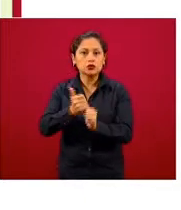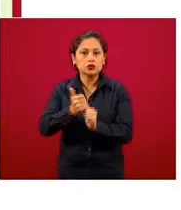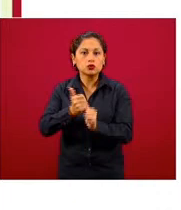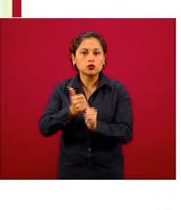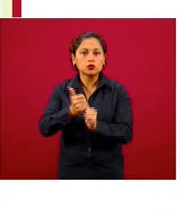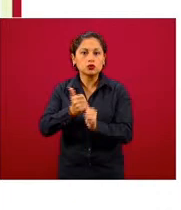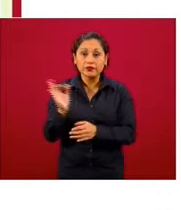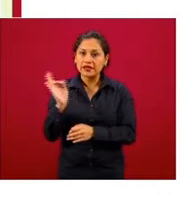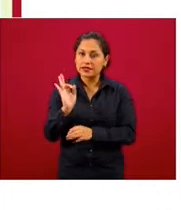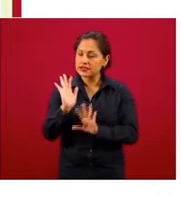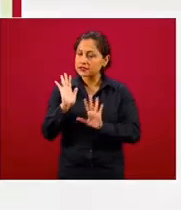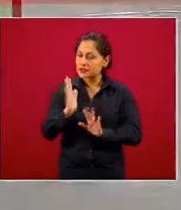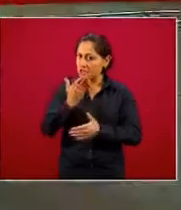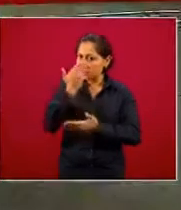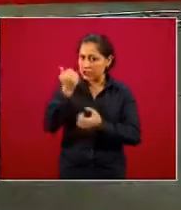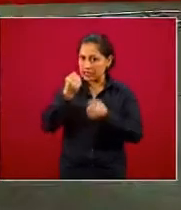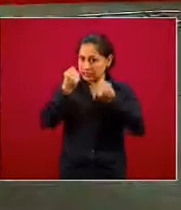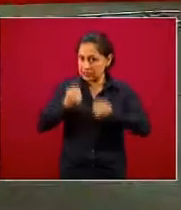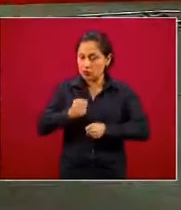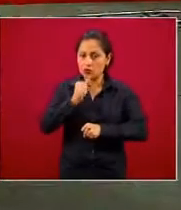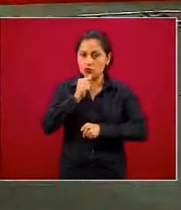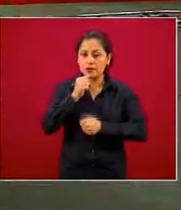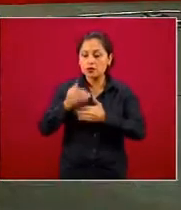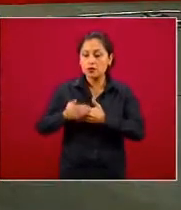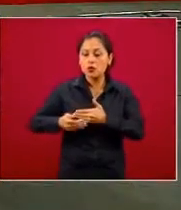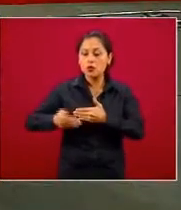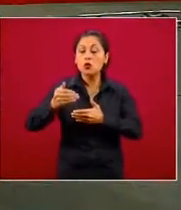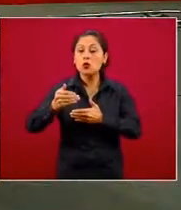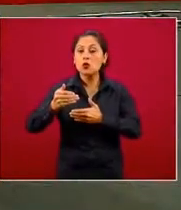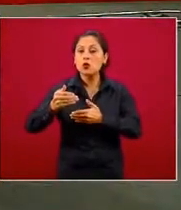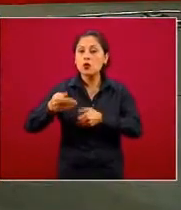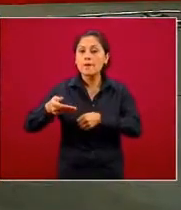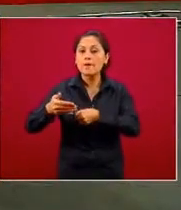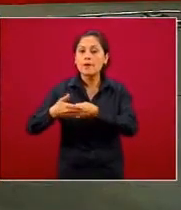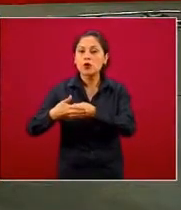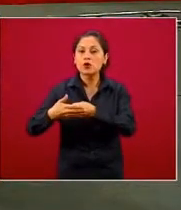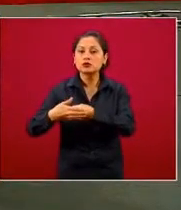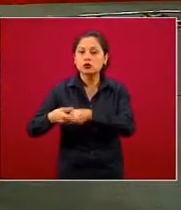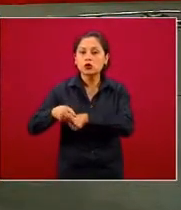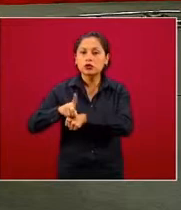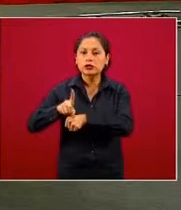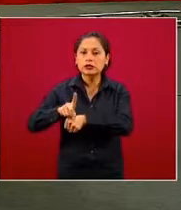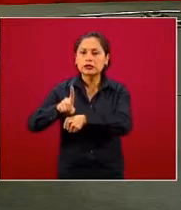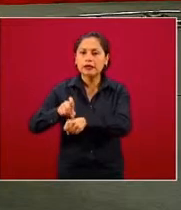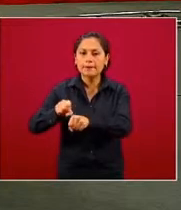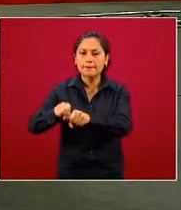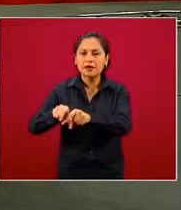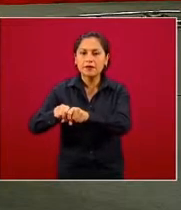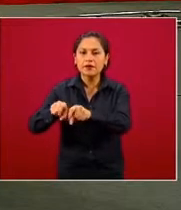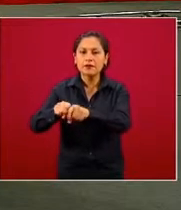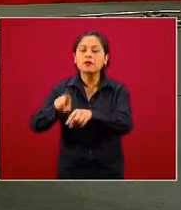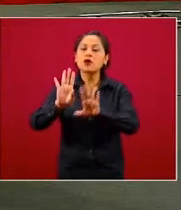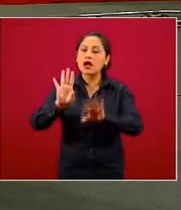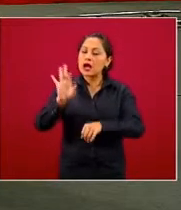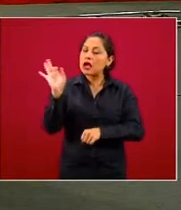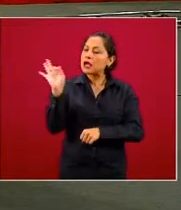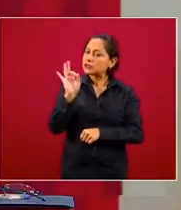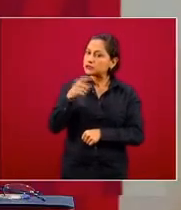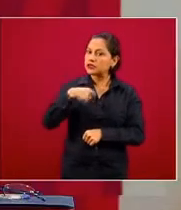we are trying to predict so that we can be consistent in what's going to happen over the next couple of